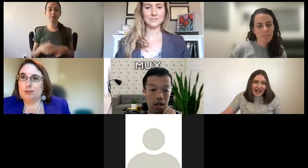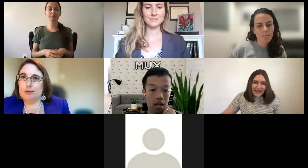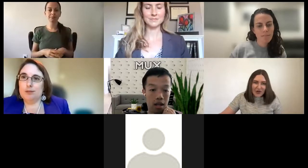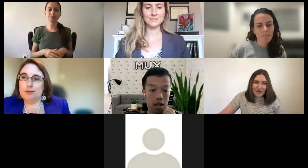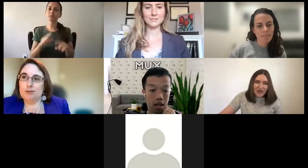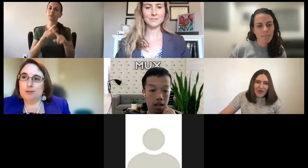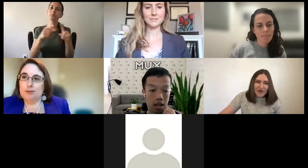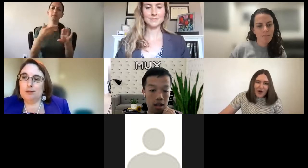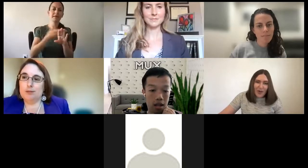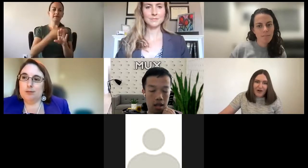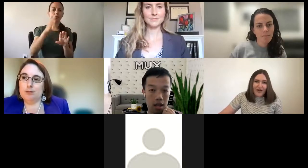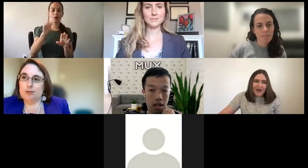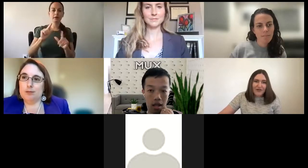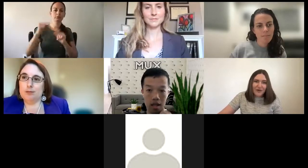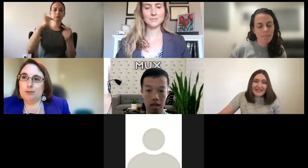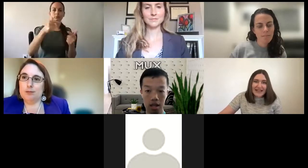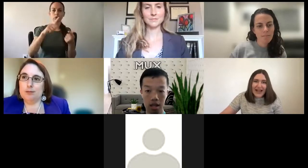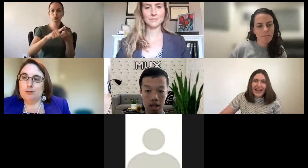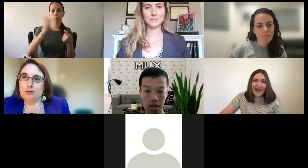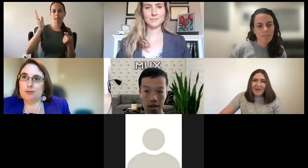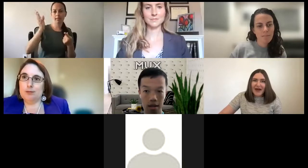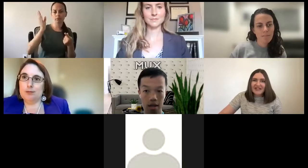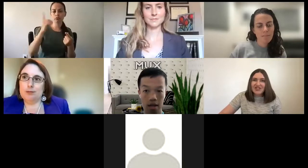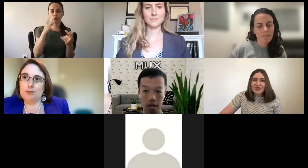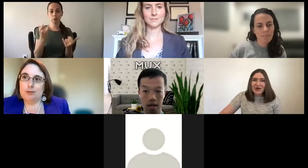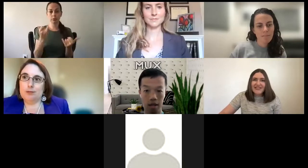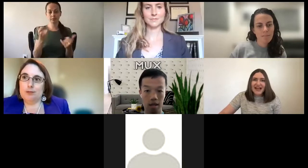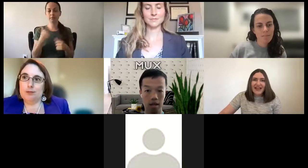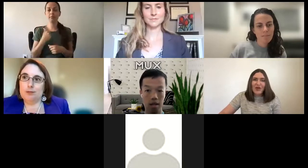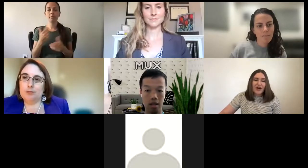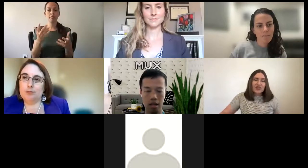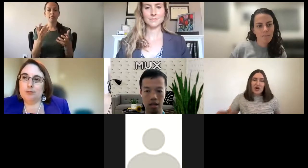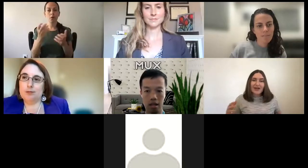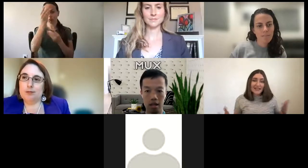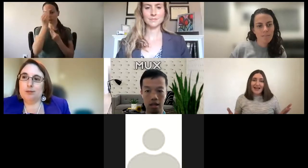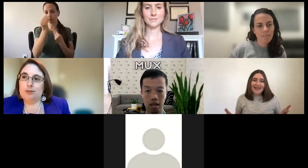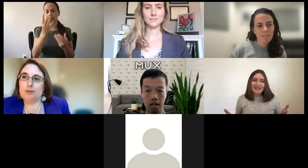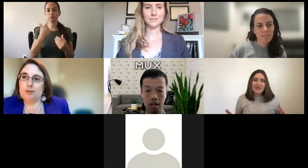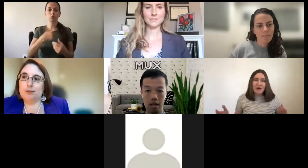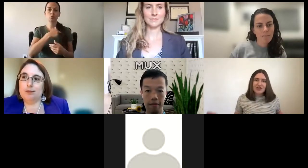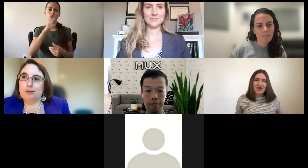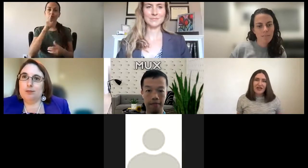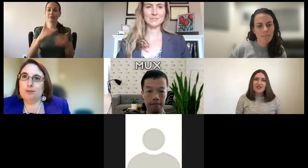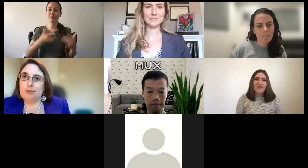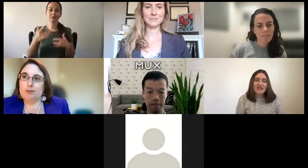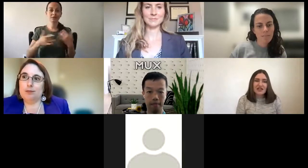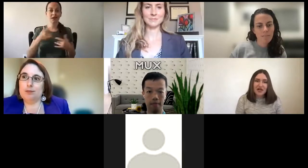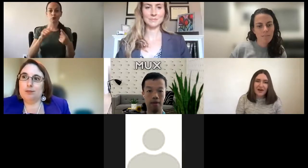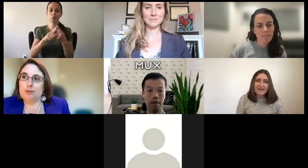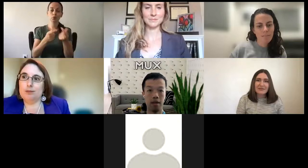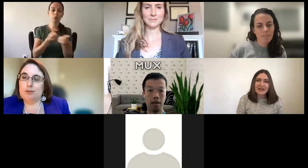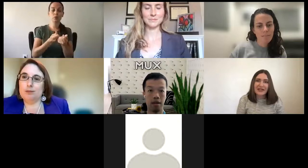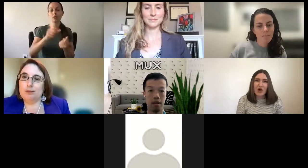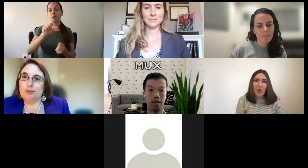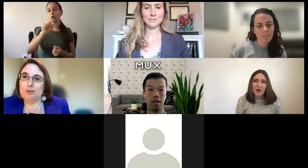Before I hand things over to our moderator for today, I did just want to say that we are so excited to be sponsoring this conversation